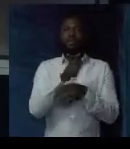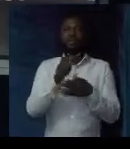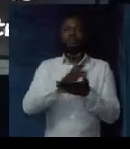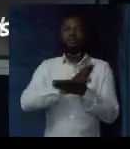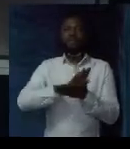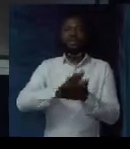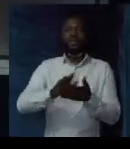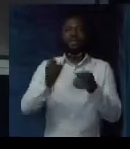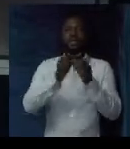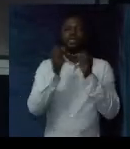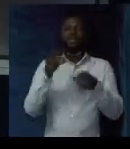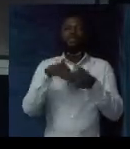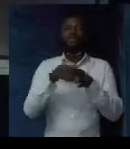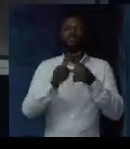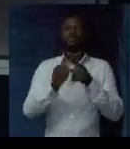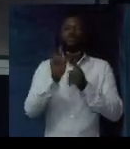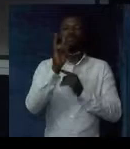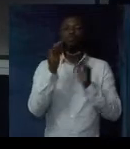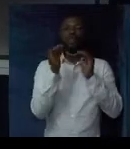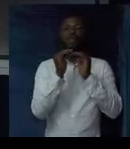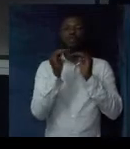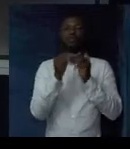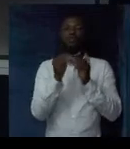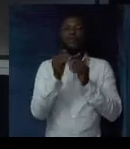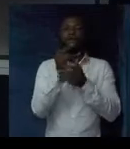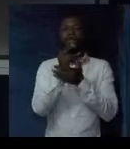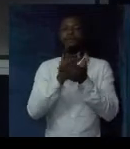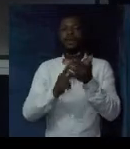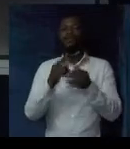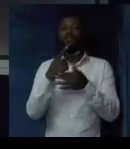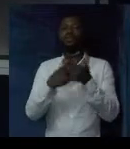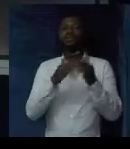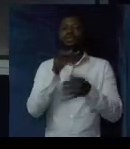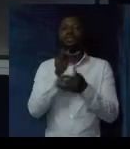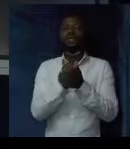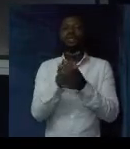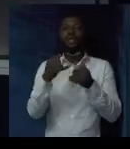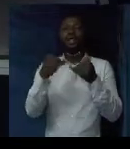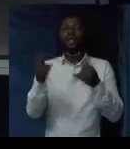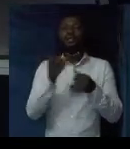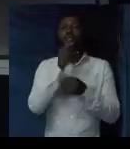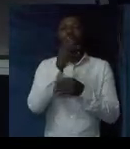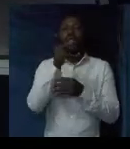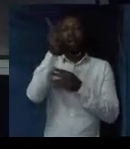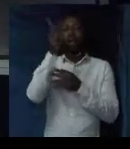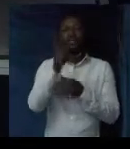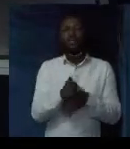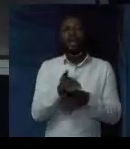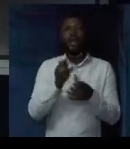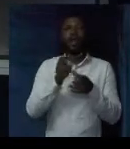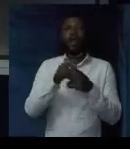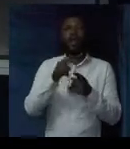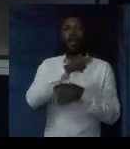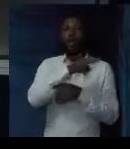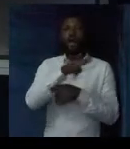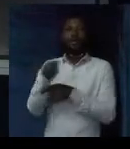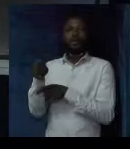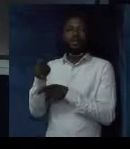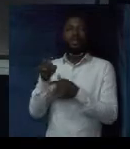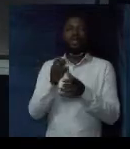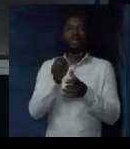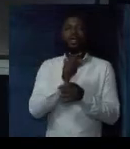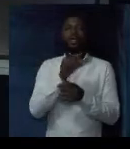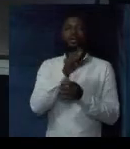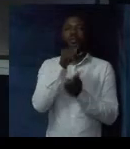a plane shape into two equal parts, what do we call that line? Is it a vertical line, a horizontal